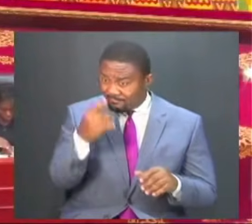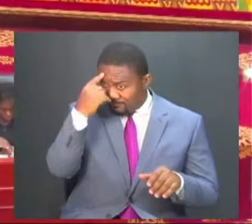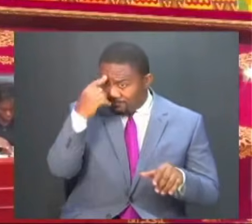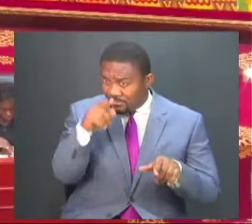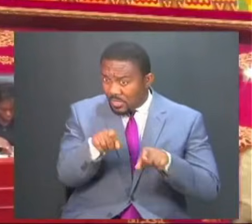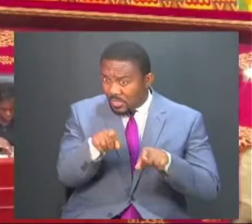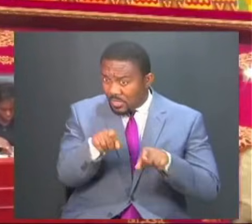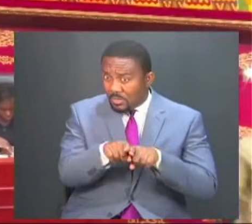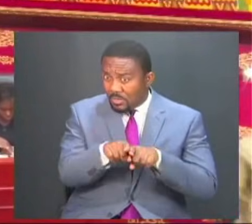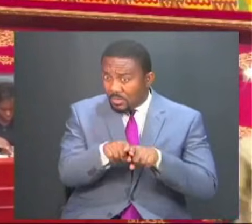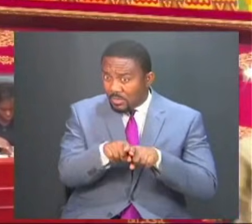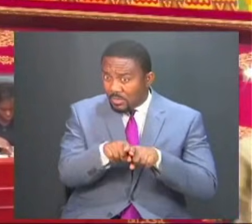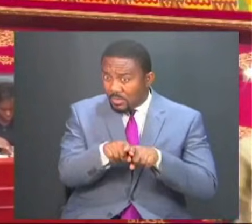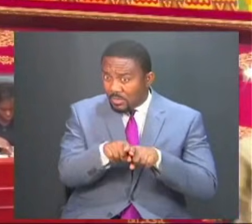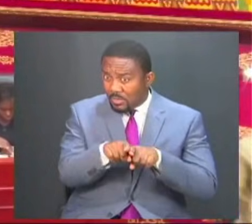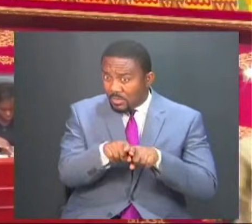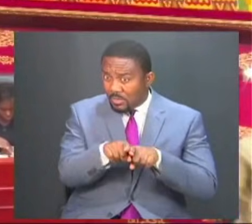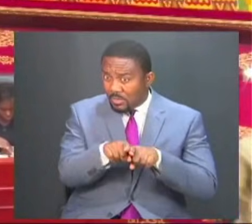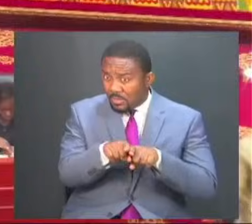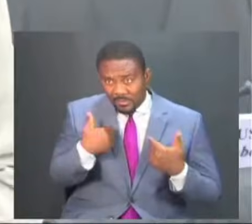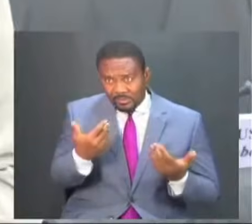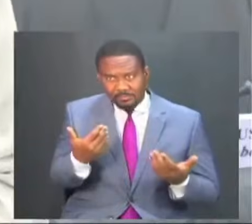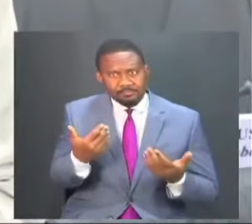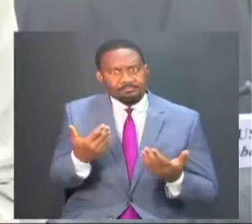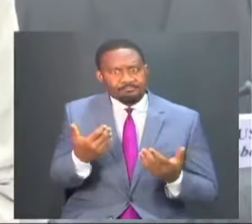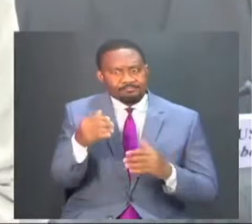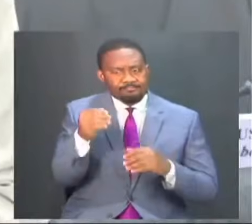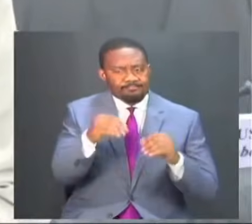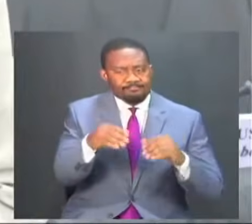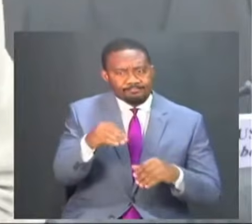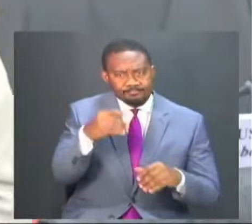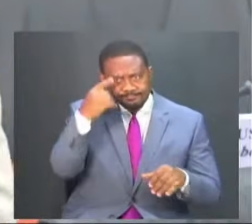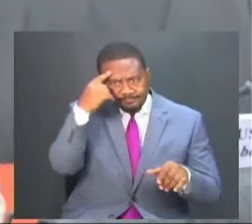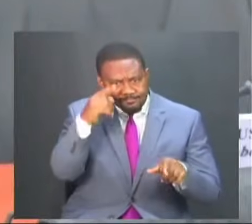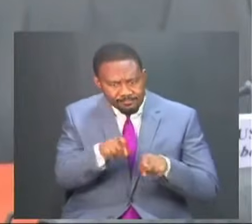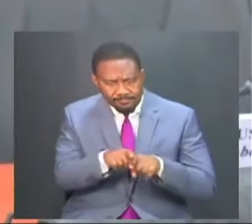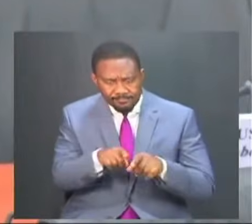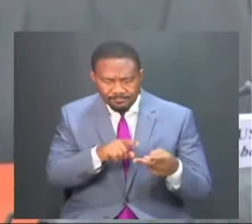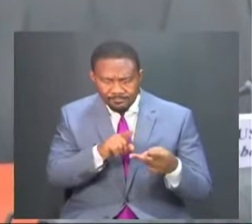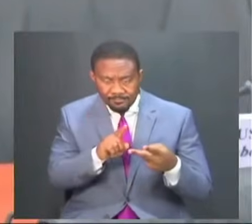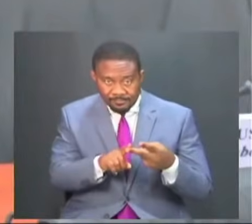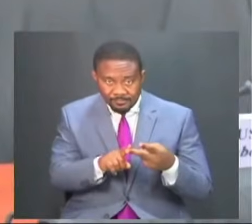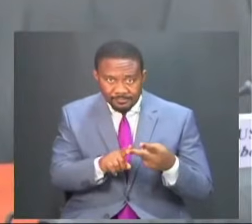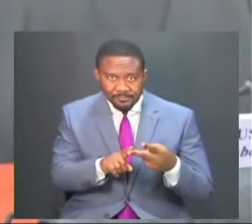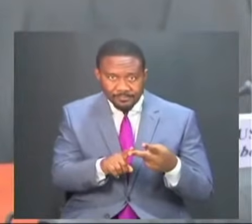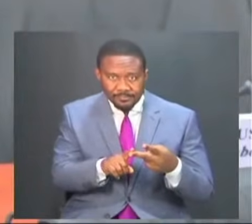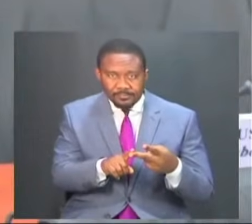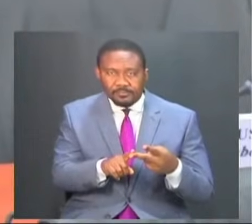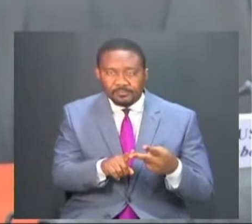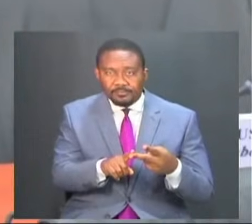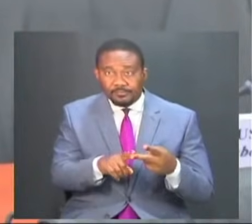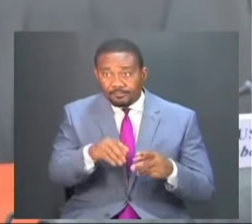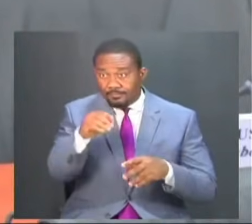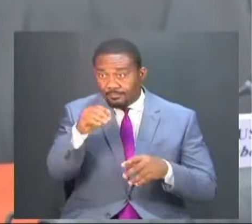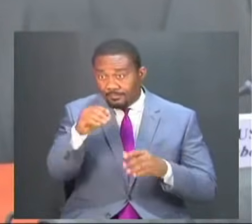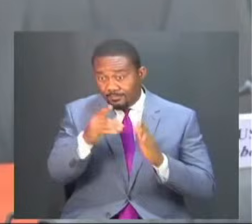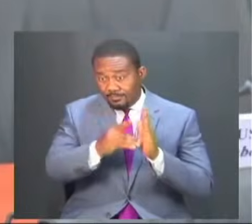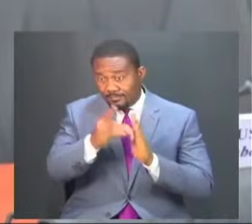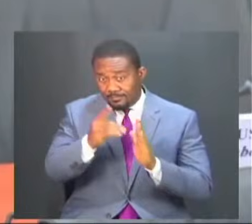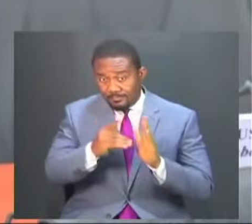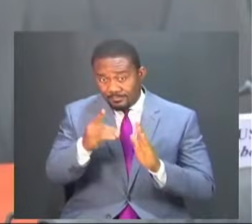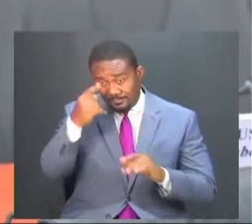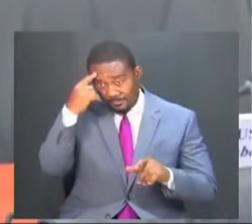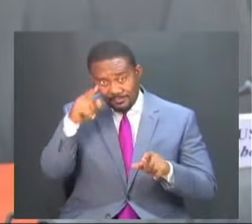agreement. There's development agreements. We have the windfall taxes that are usually